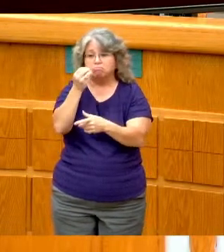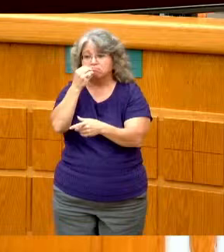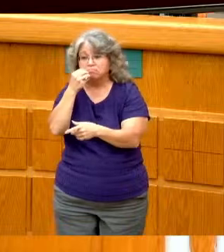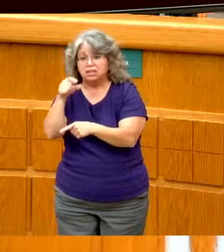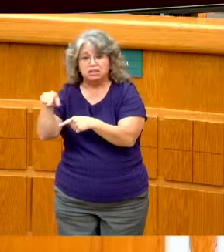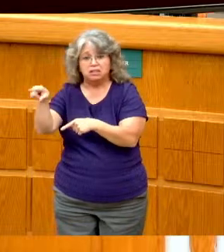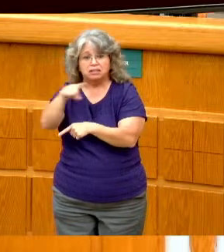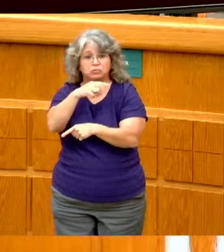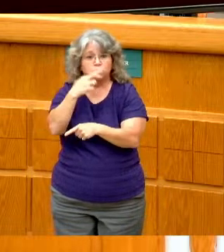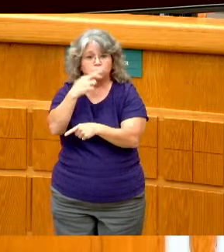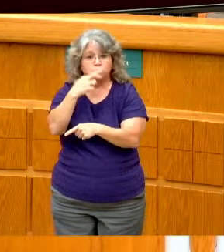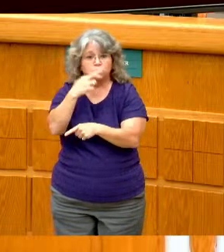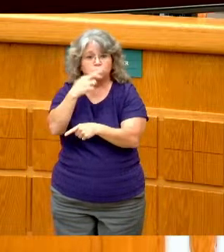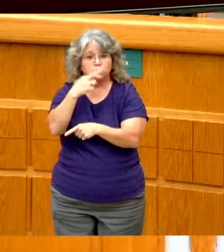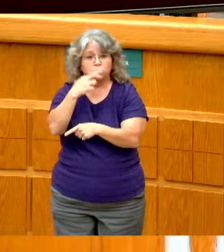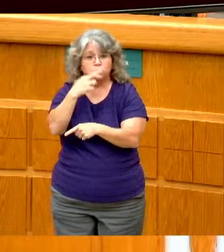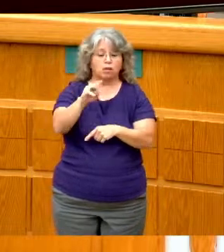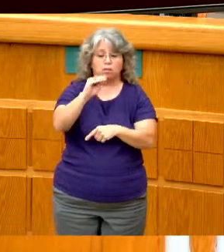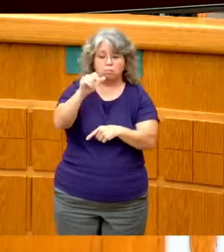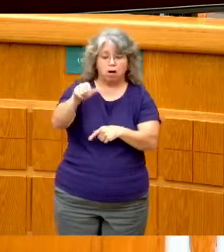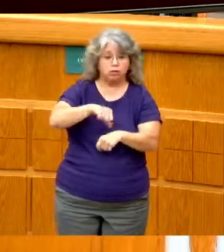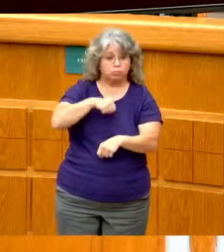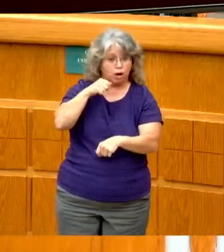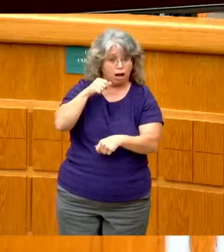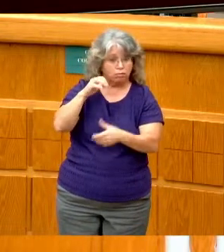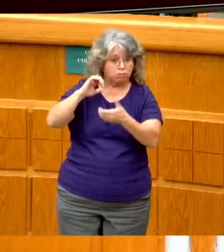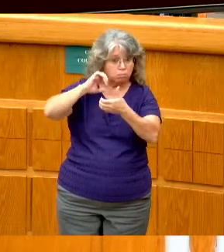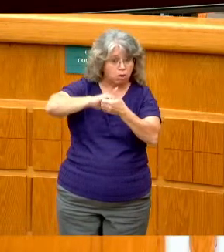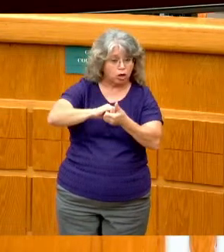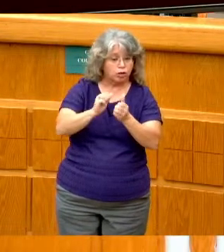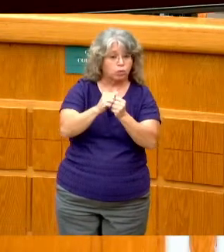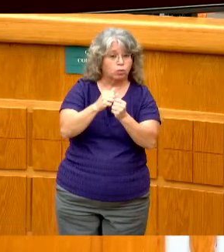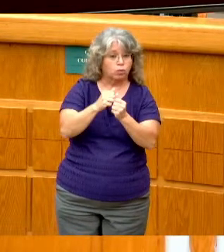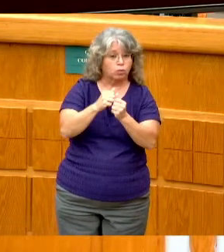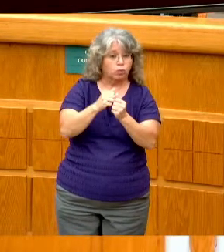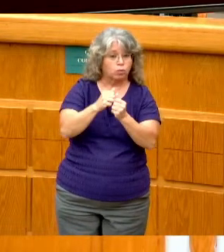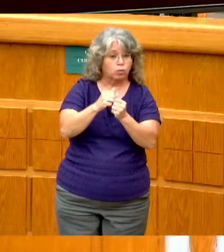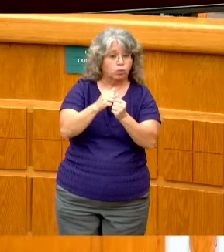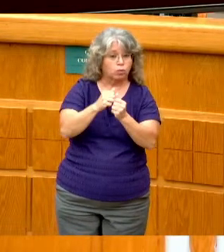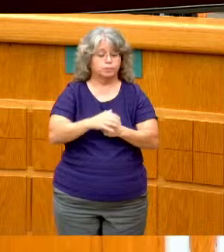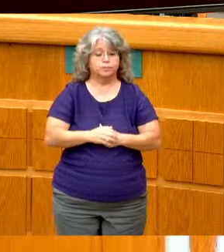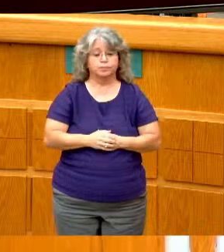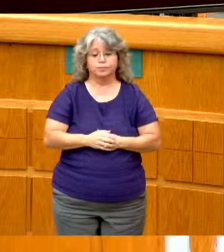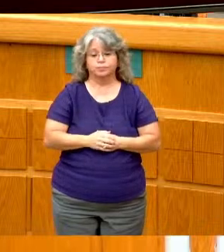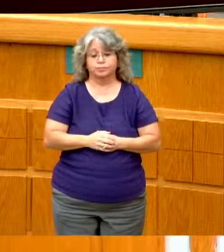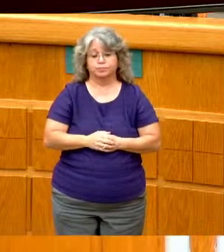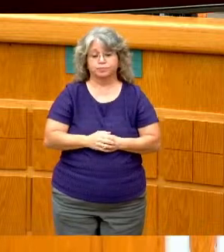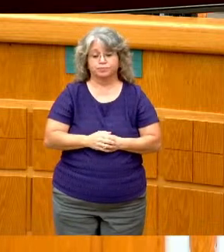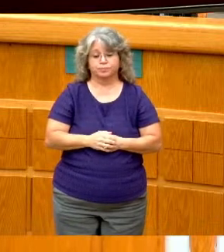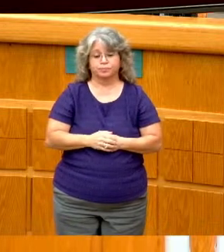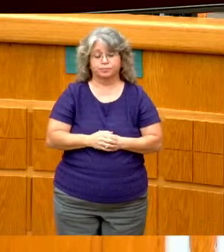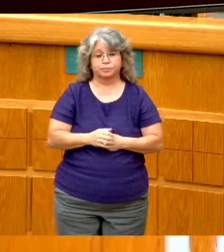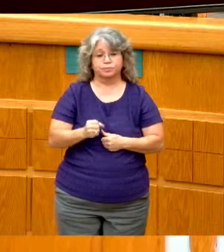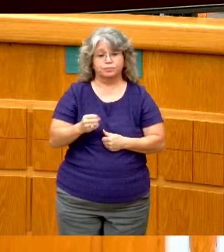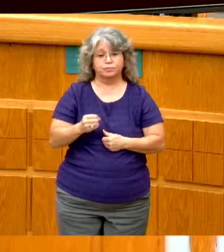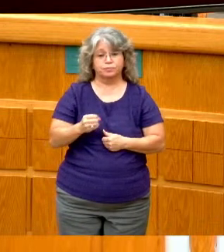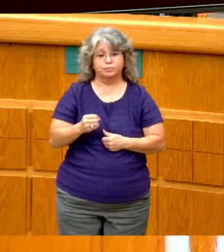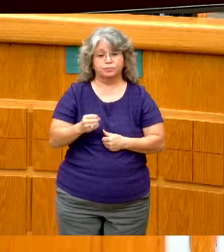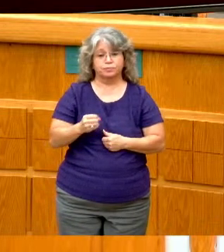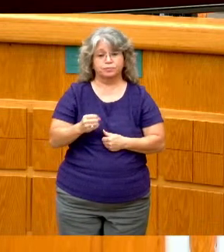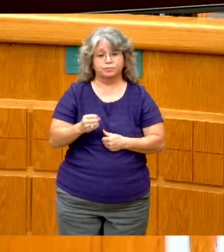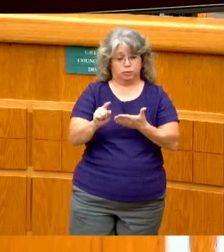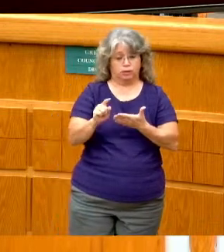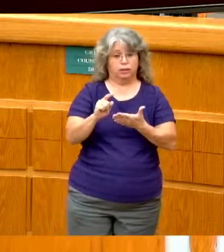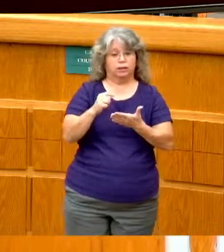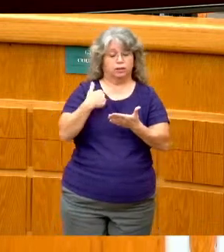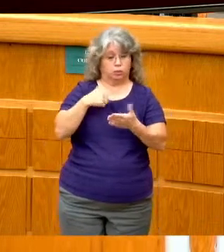La Palmera is proud of, and I know we're proud of it in City County Health. And so this week, in addition to opening the standing